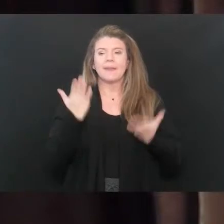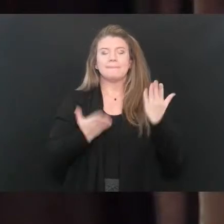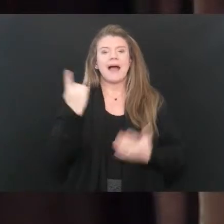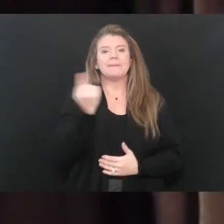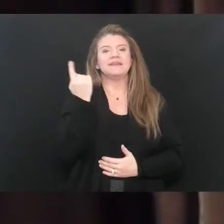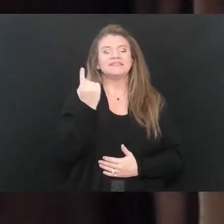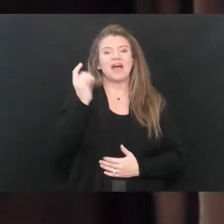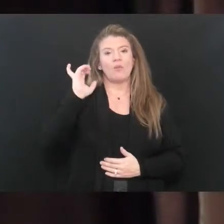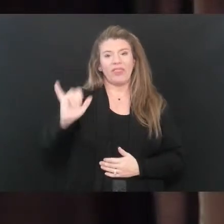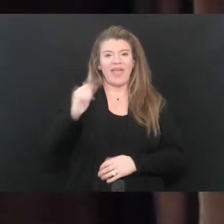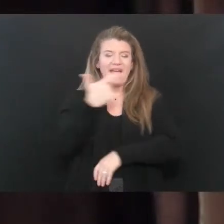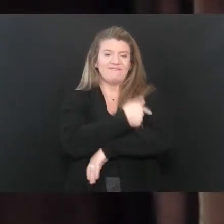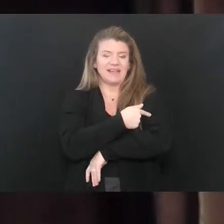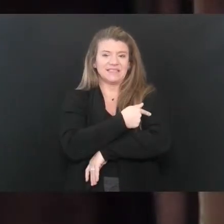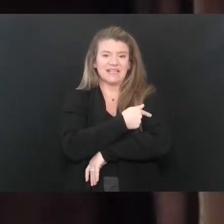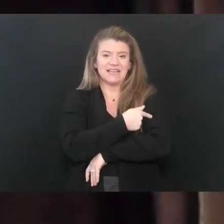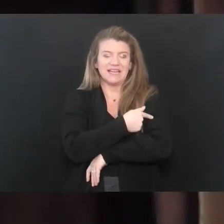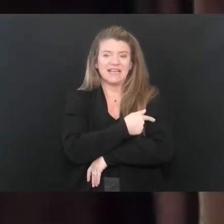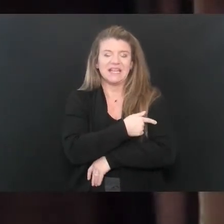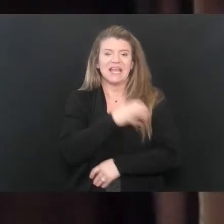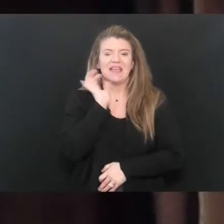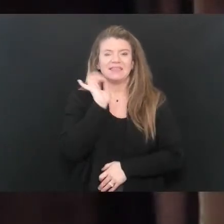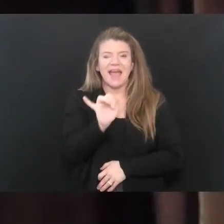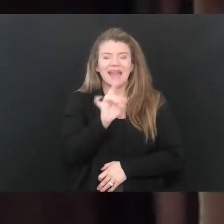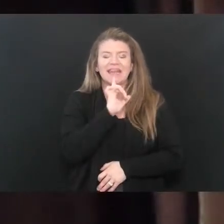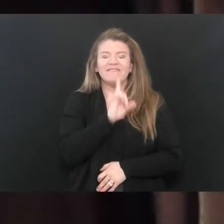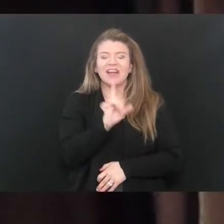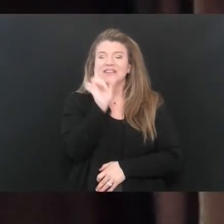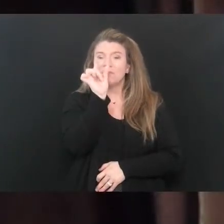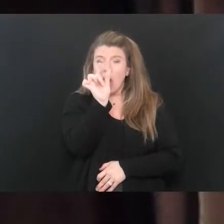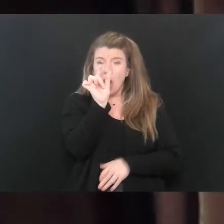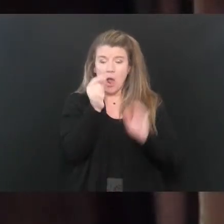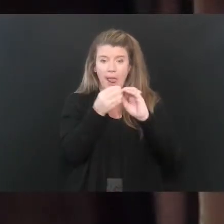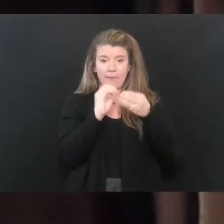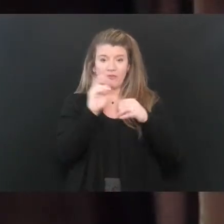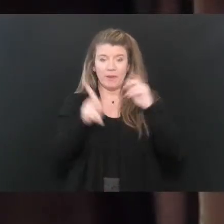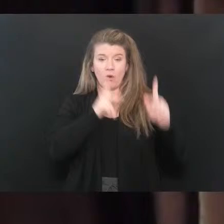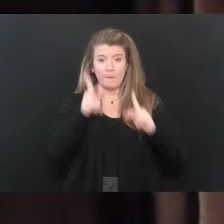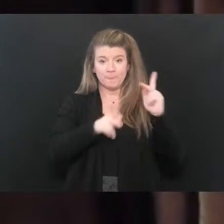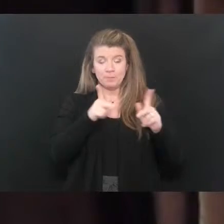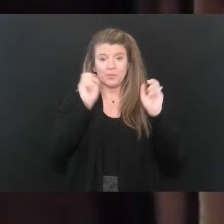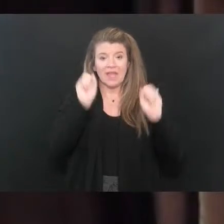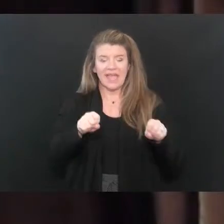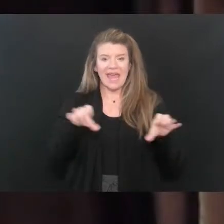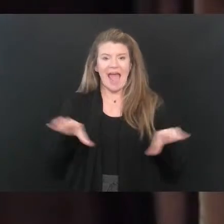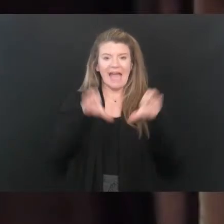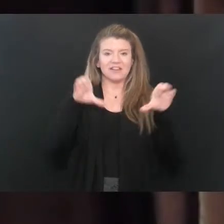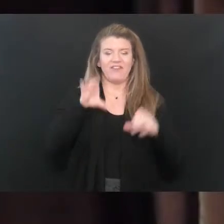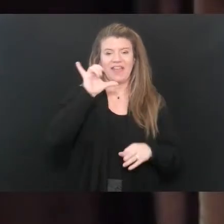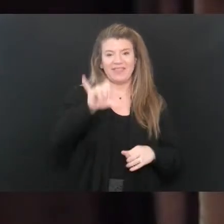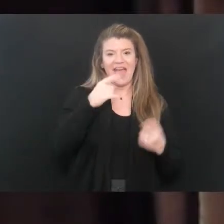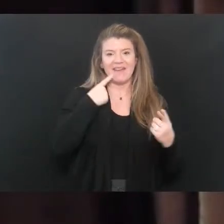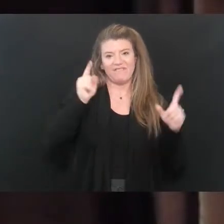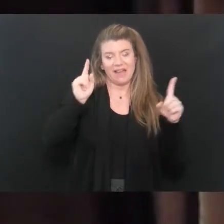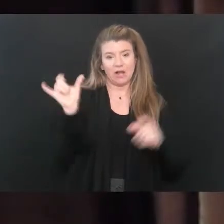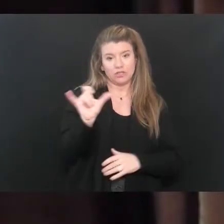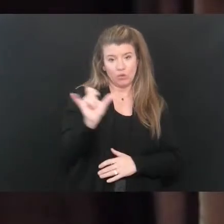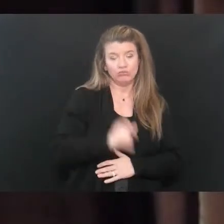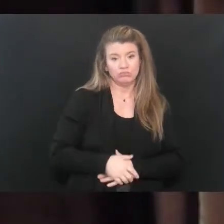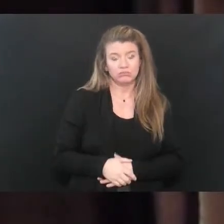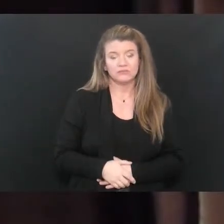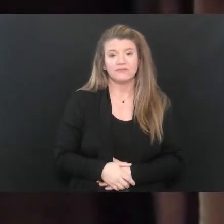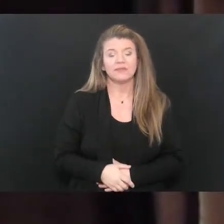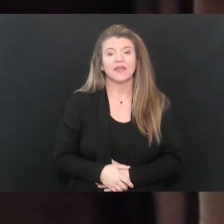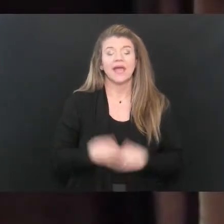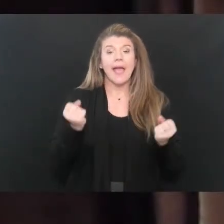the AstraZeneca vaccine that in a very, very small number of people can activate that effect as well.